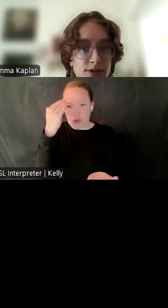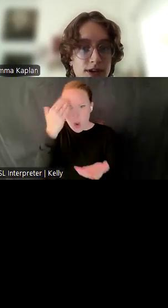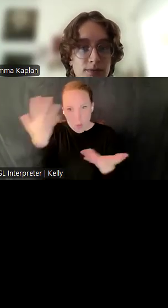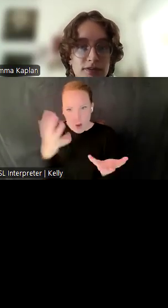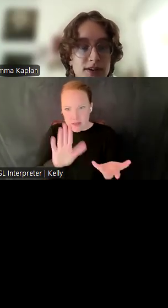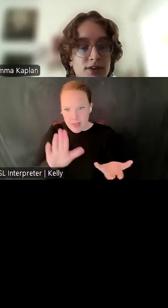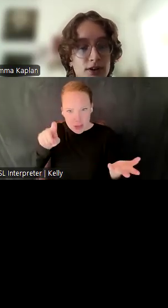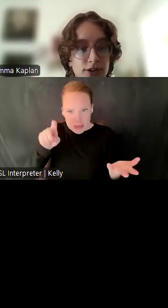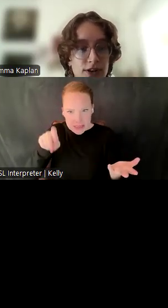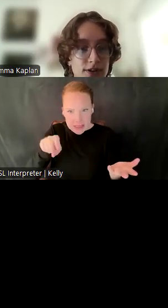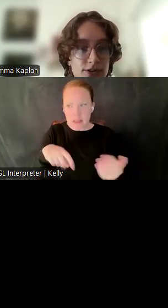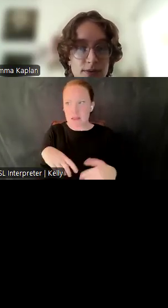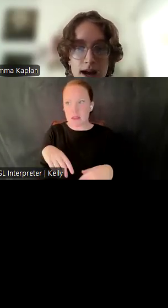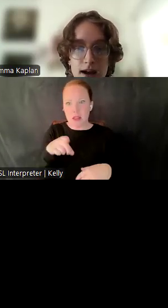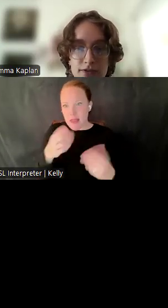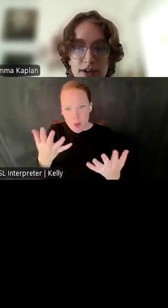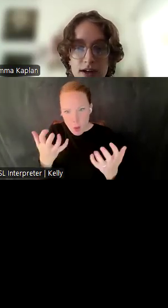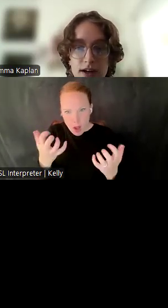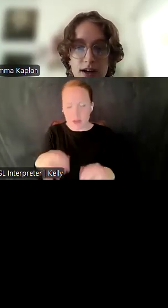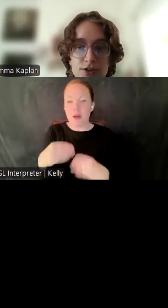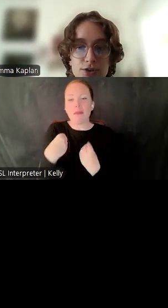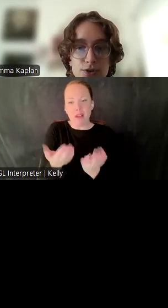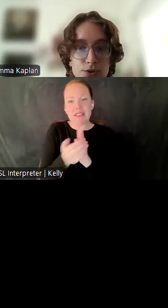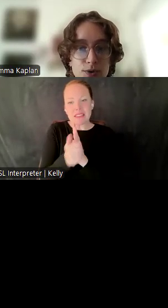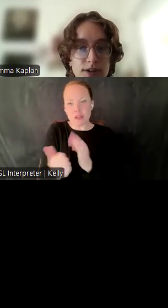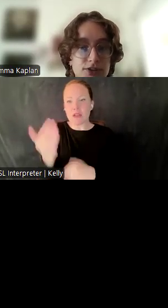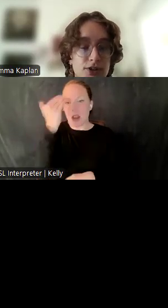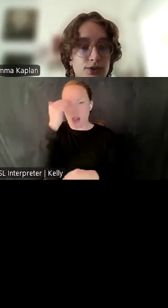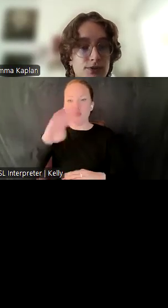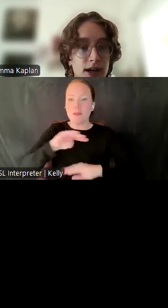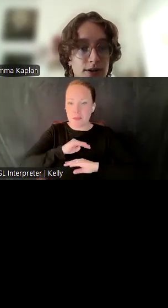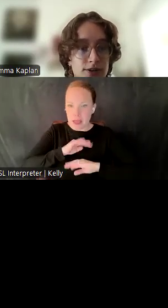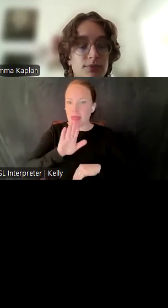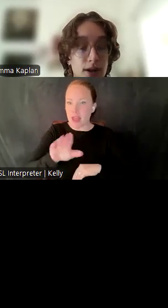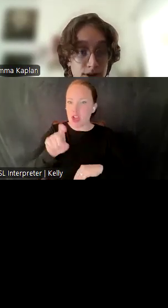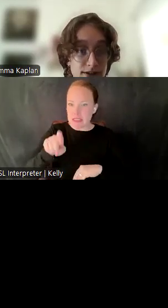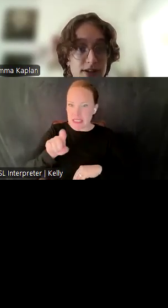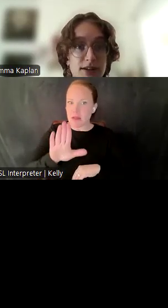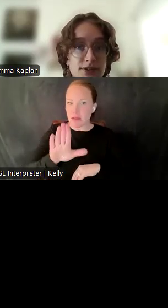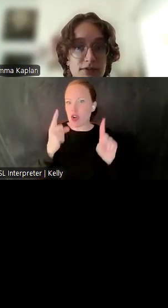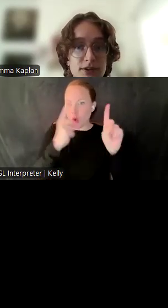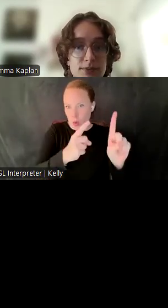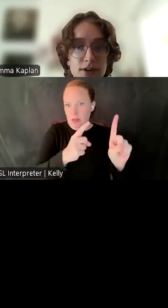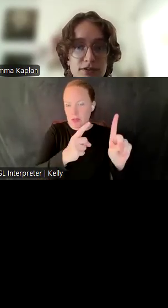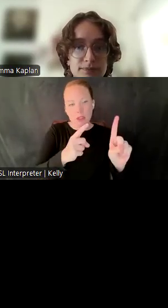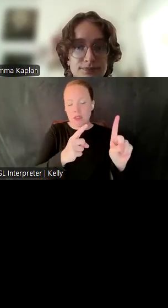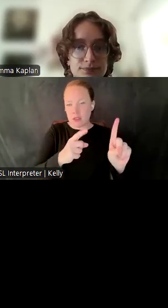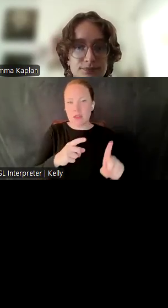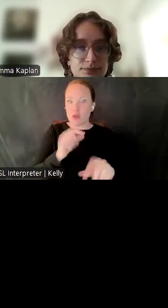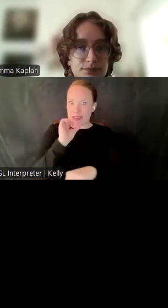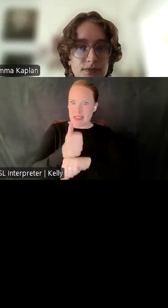needs once and provide the knowledge and skills that we have to reach the goals and priorities that they've set for